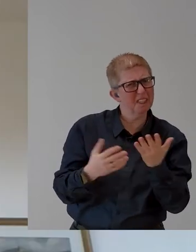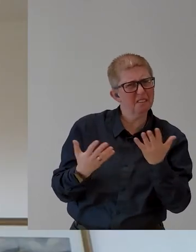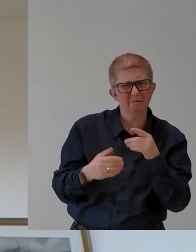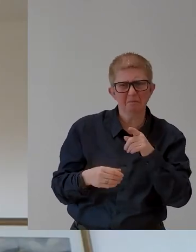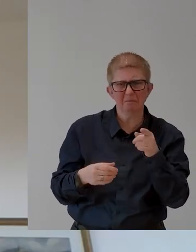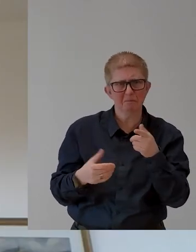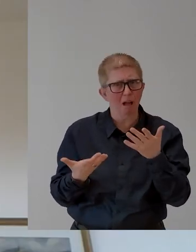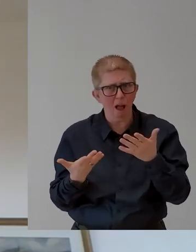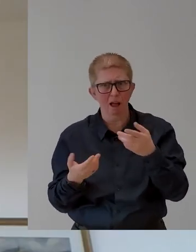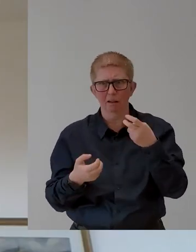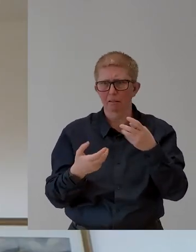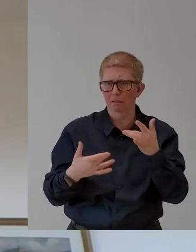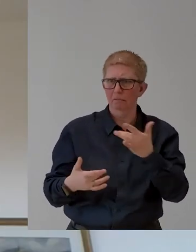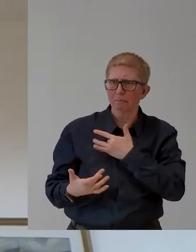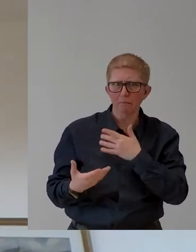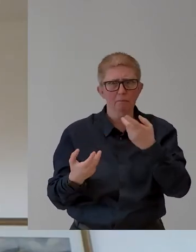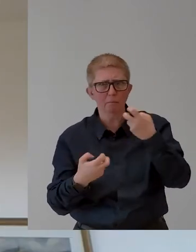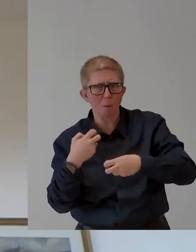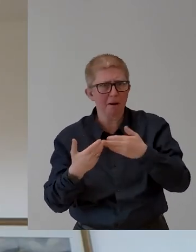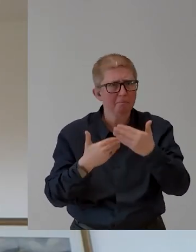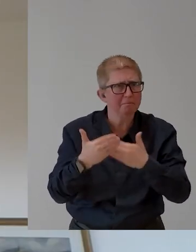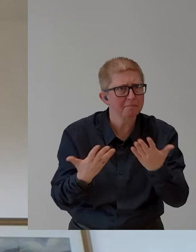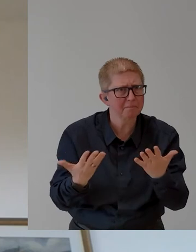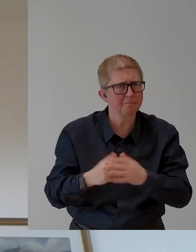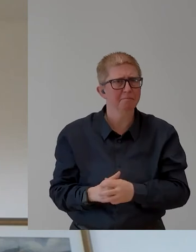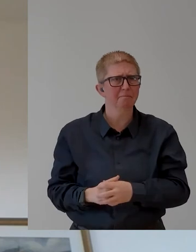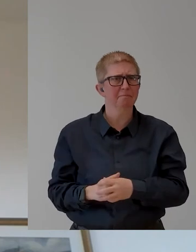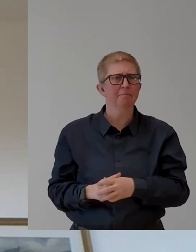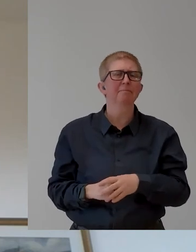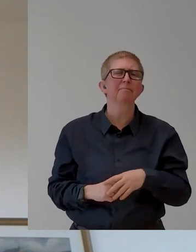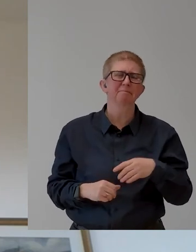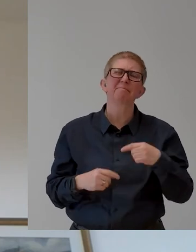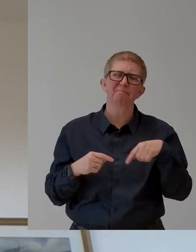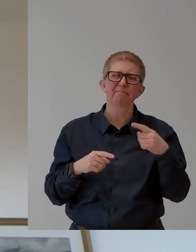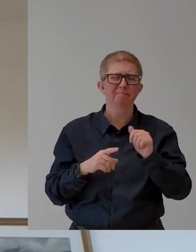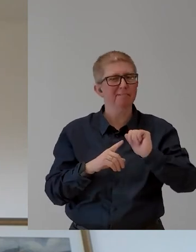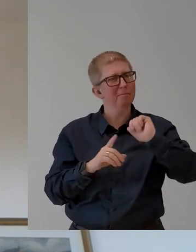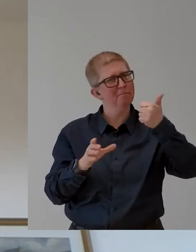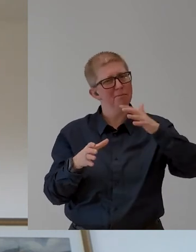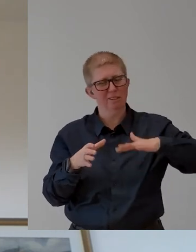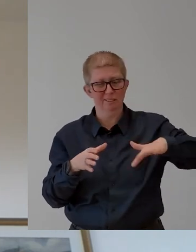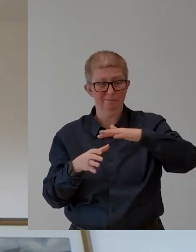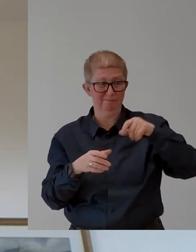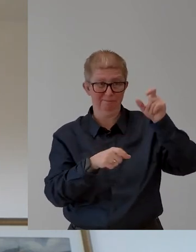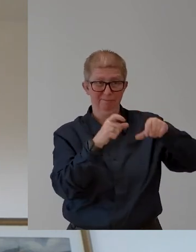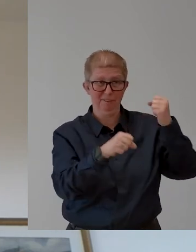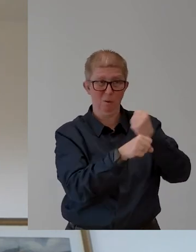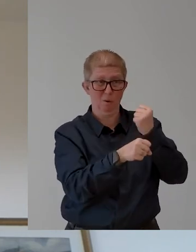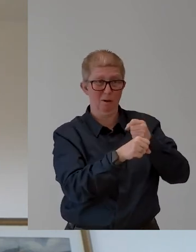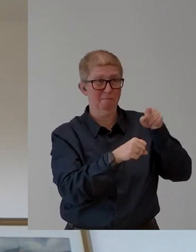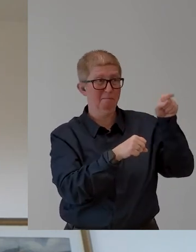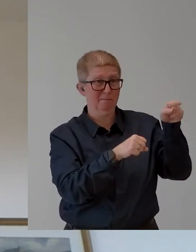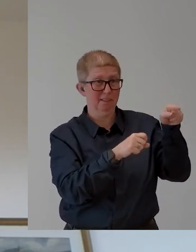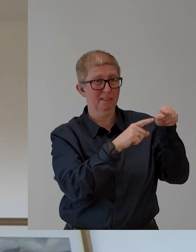Well, because of the bubble, most of our staff, they left their families now and living on campus. Like, for example, for me, I'm here